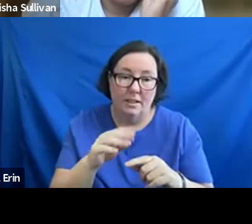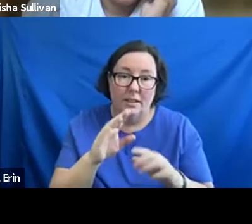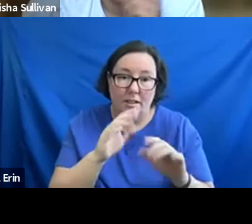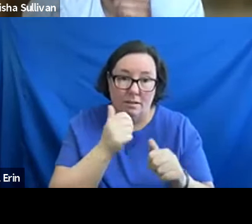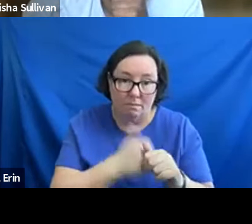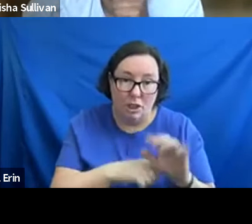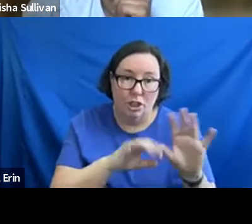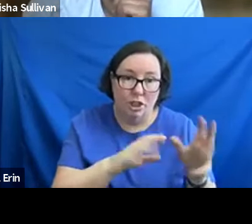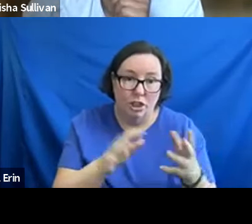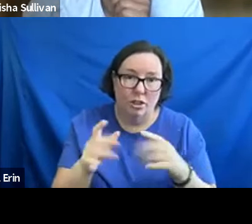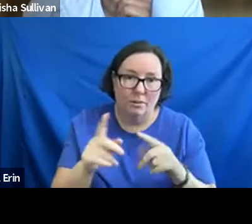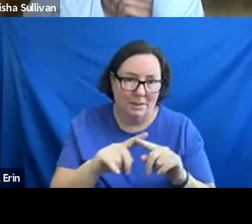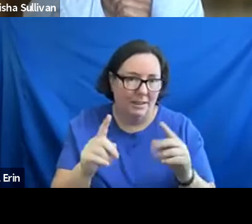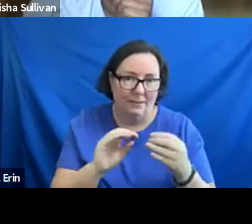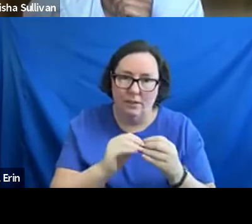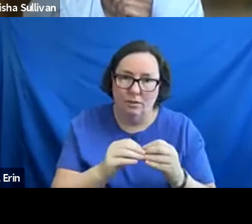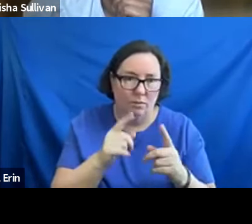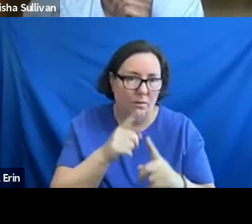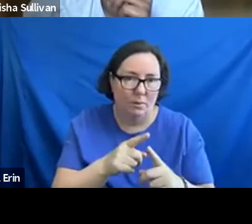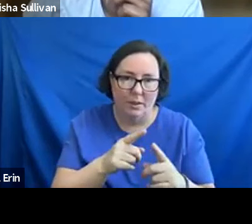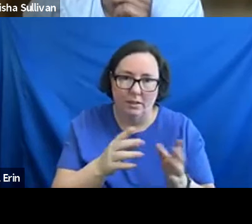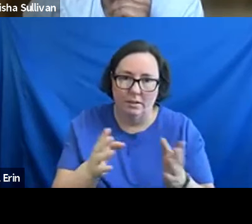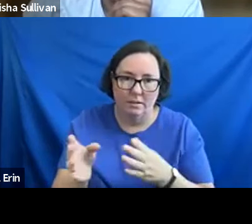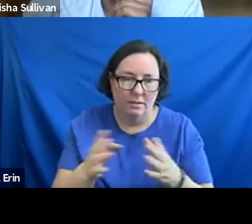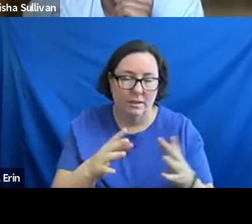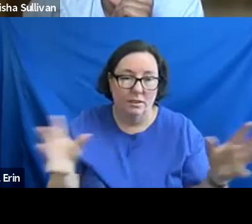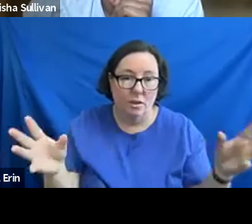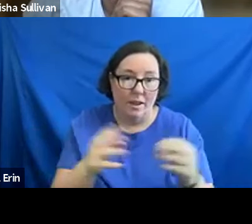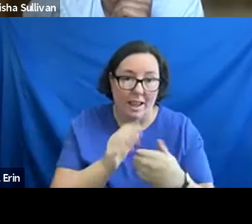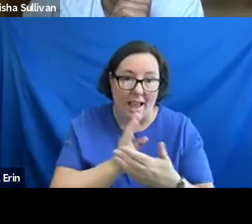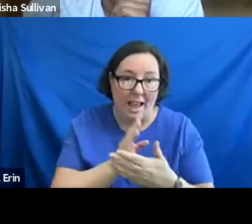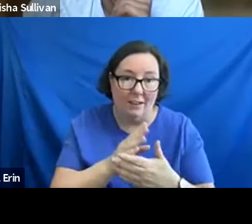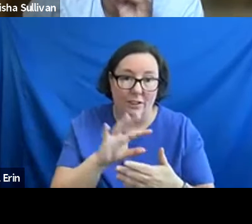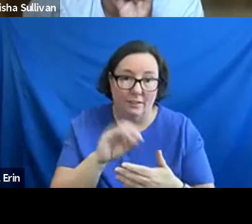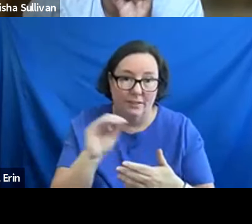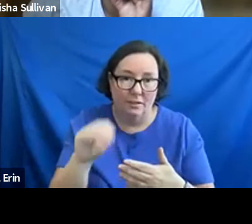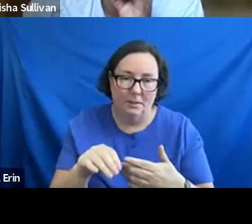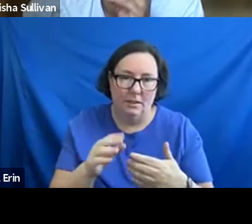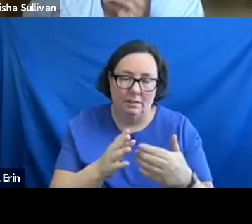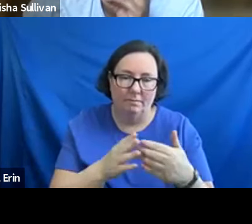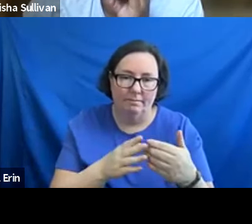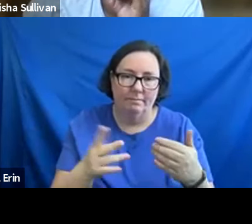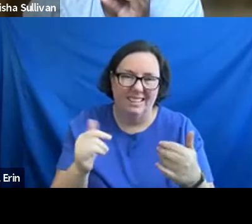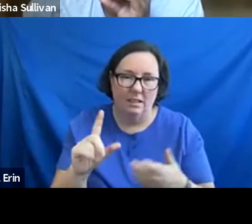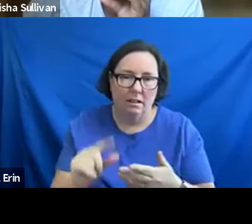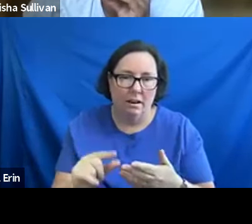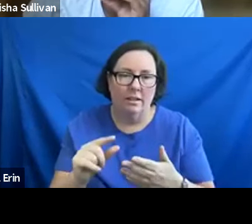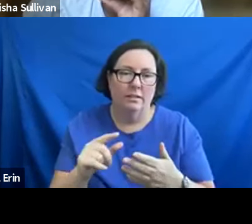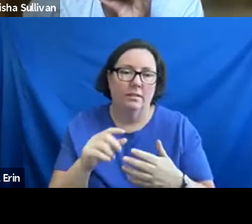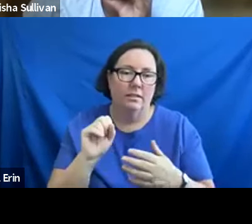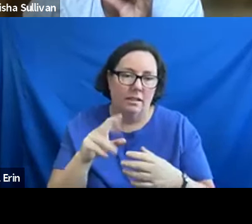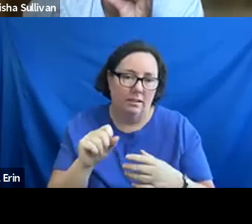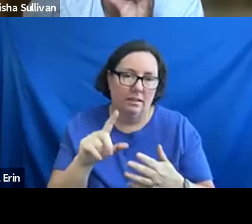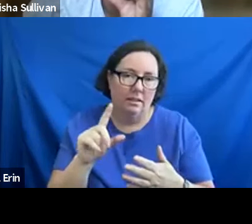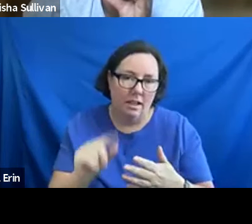group is at a different score point. So the aggregate 50th percentile would differentially